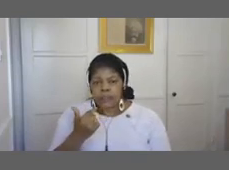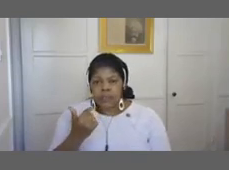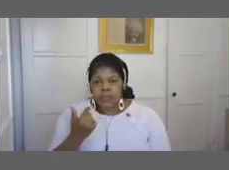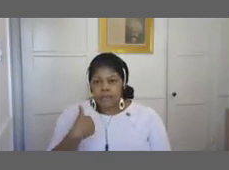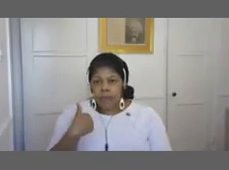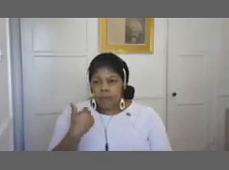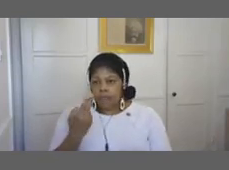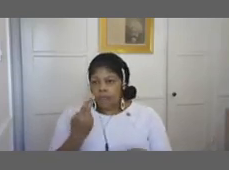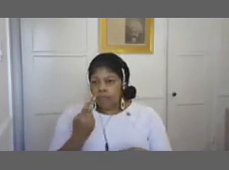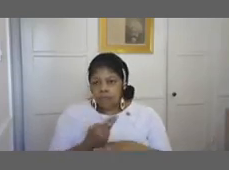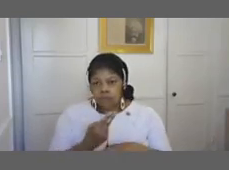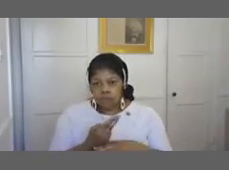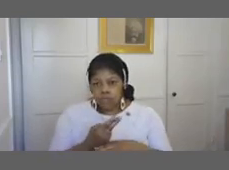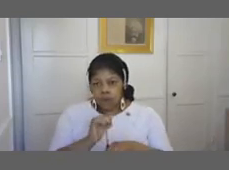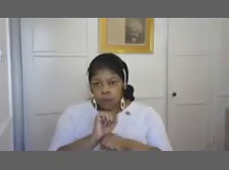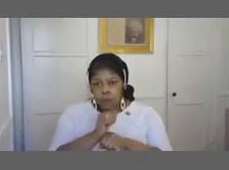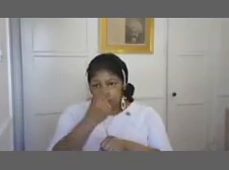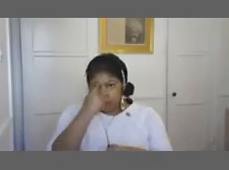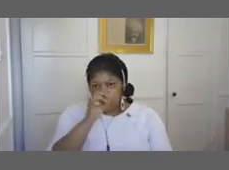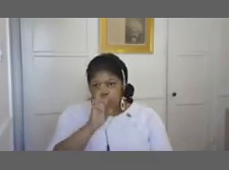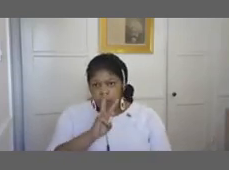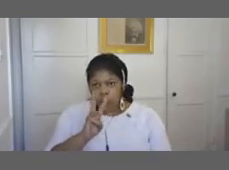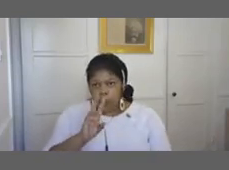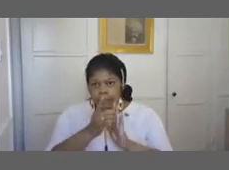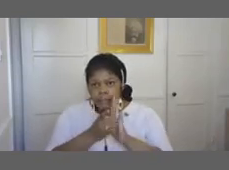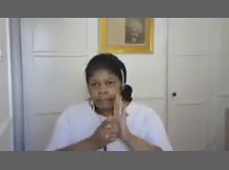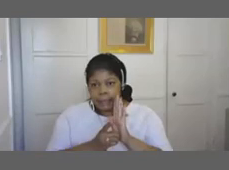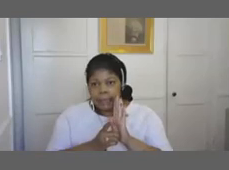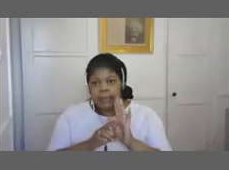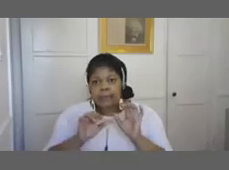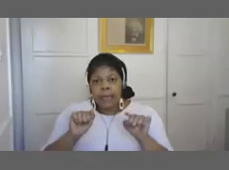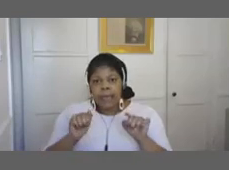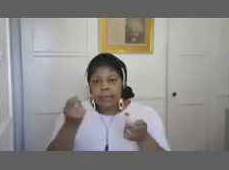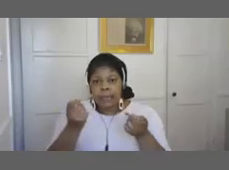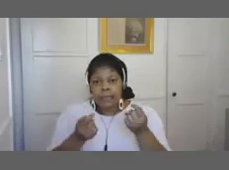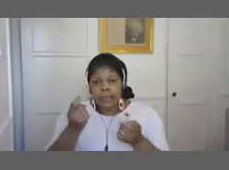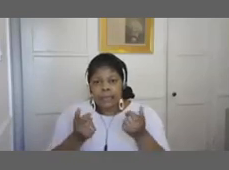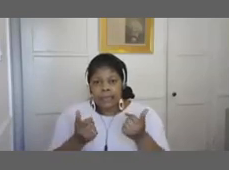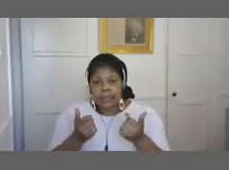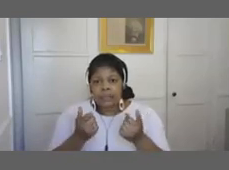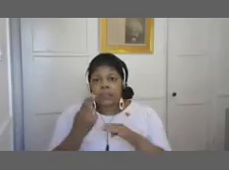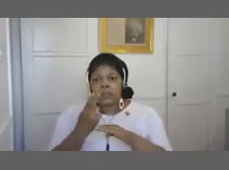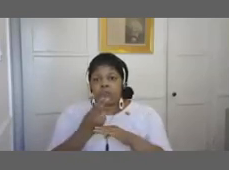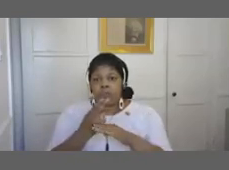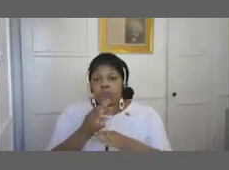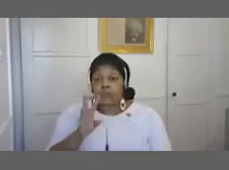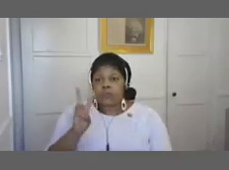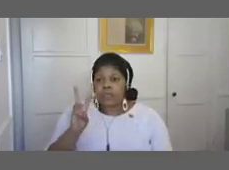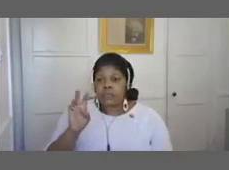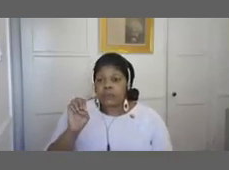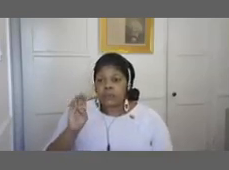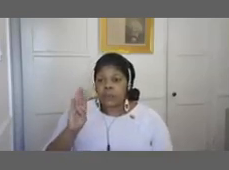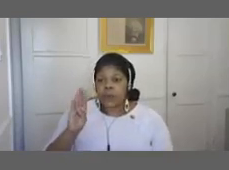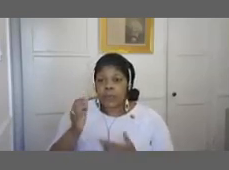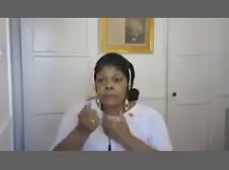know, for web design, I can edit using only web safe colors, or I can